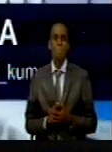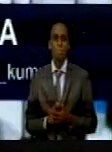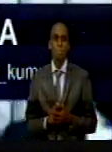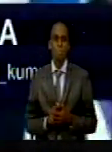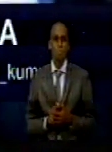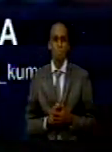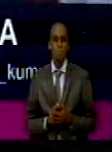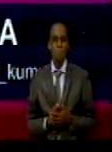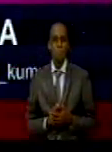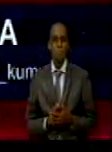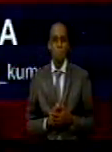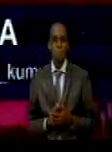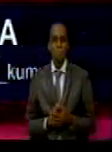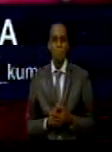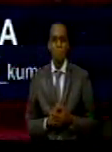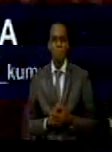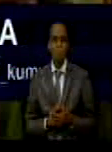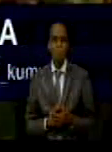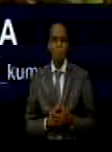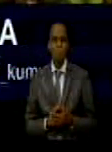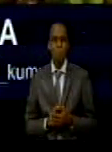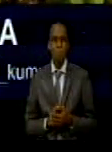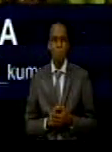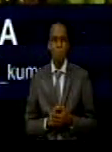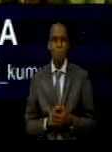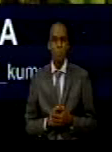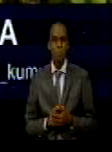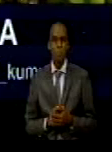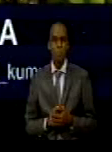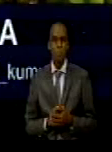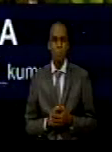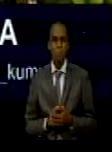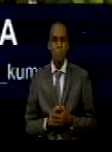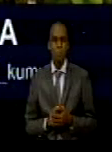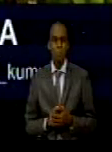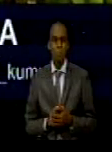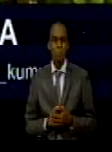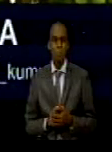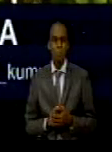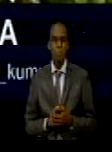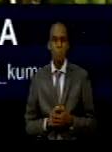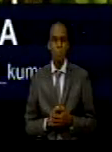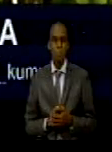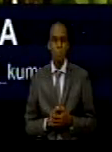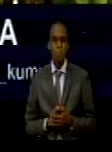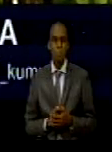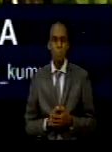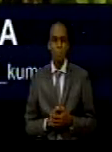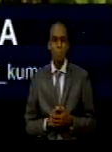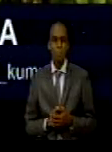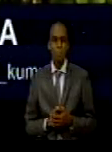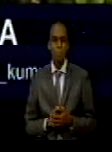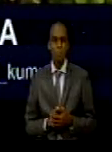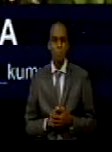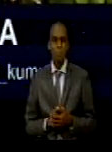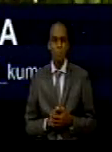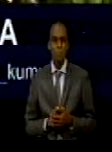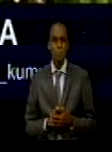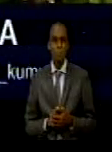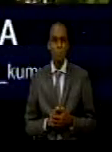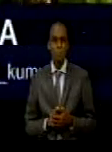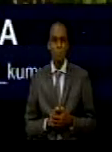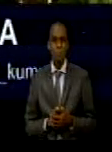So you can give your testimony. Praise the Lord. the Lord.